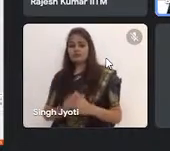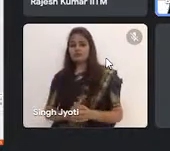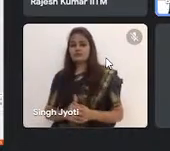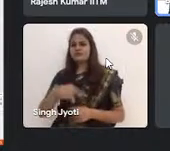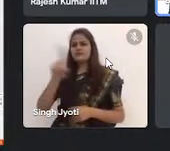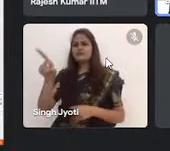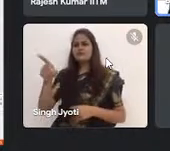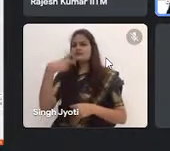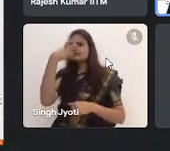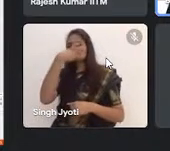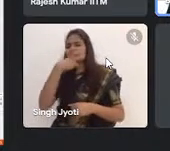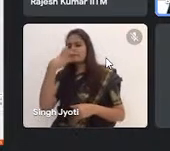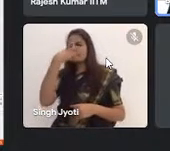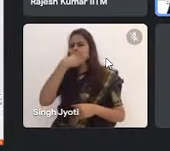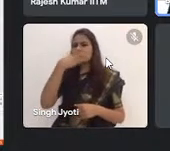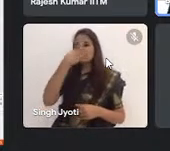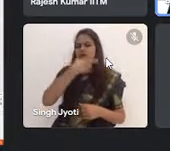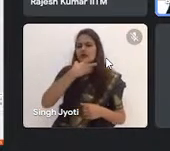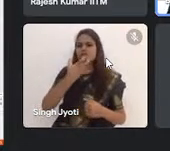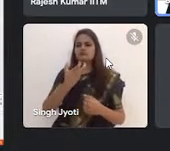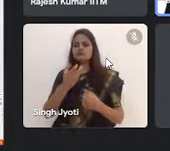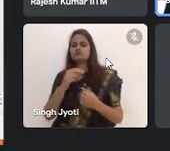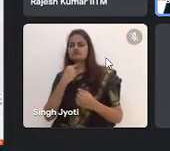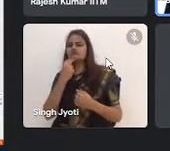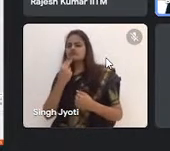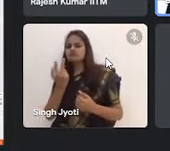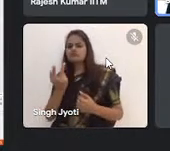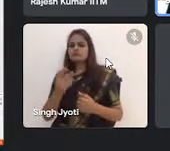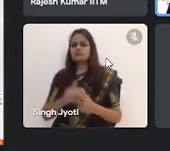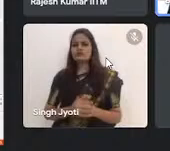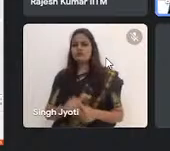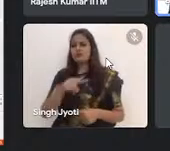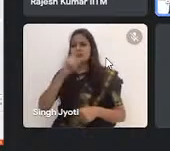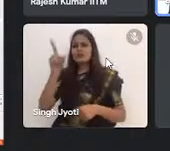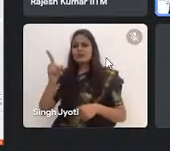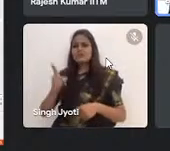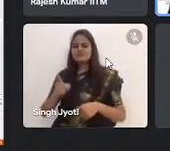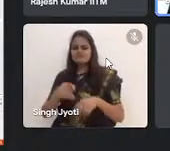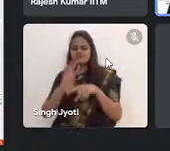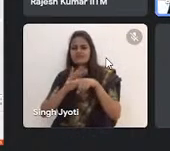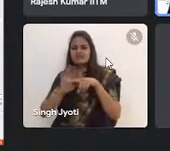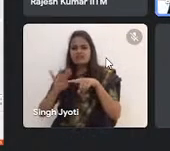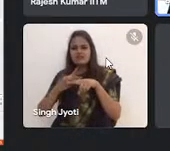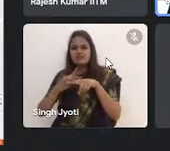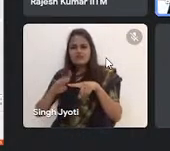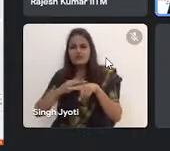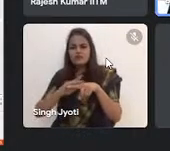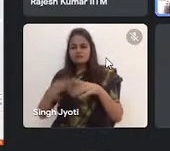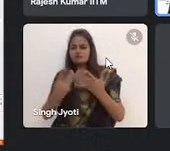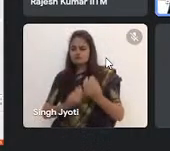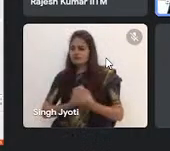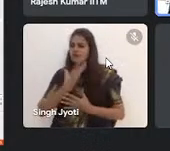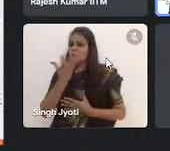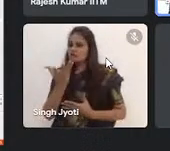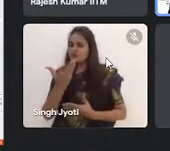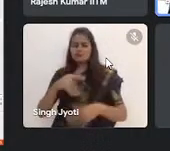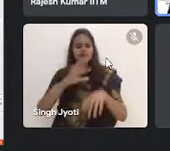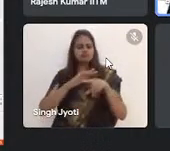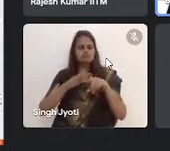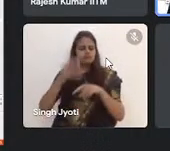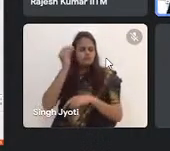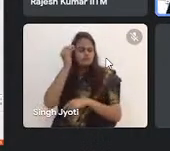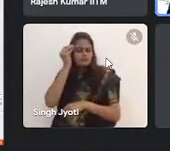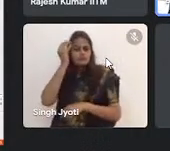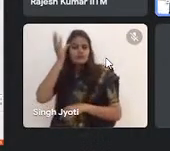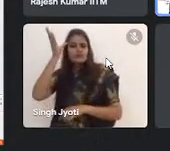and production. That leads to poor phonological representation and phonological awareness, which is required